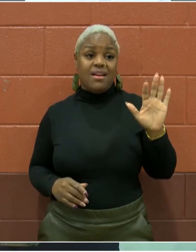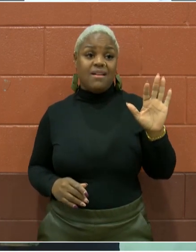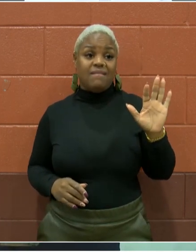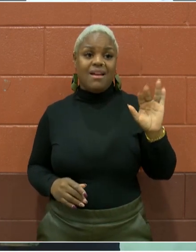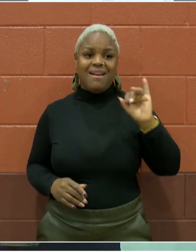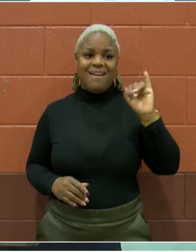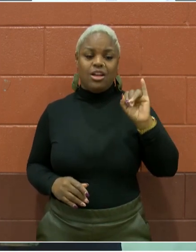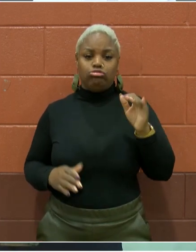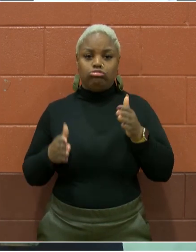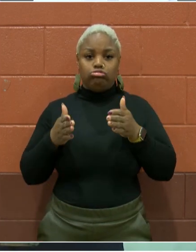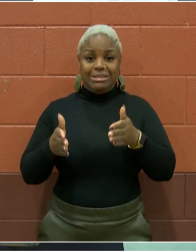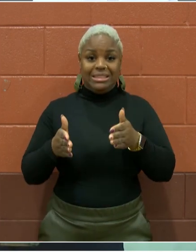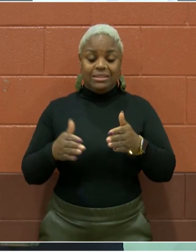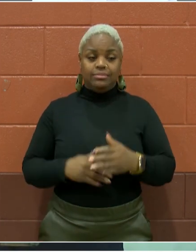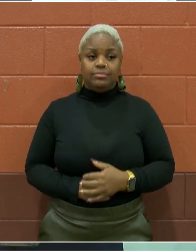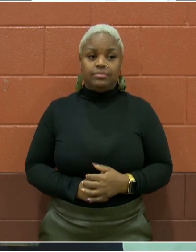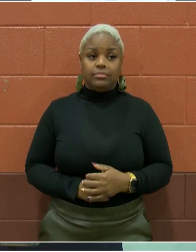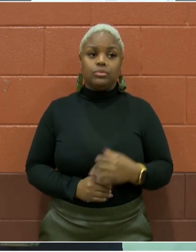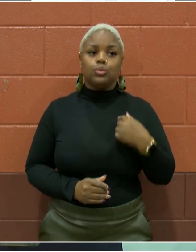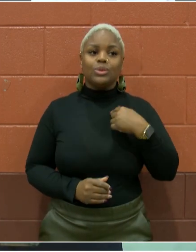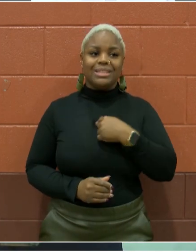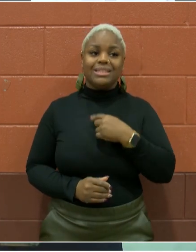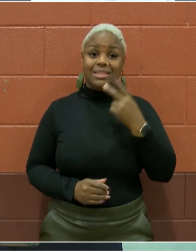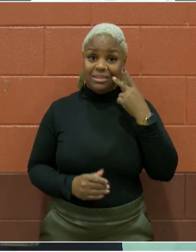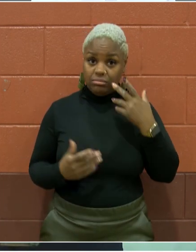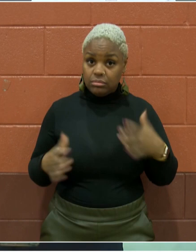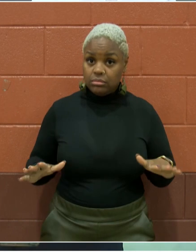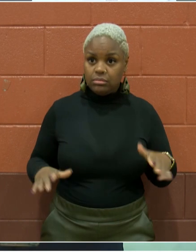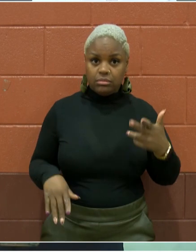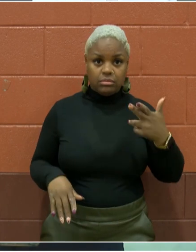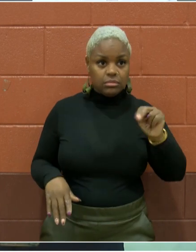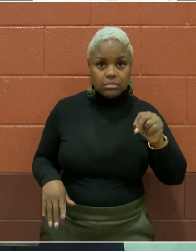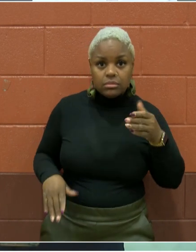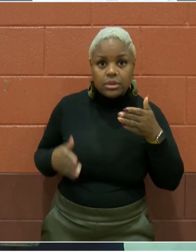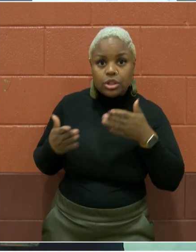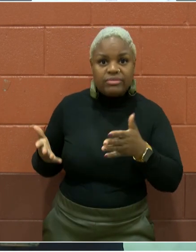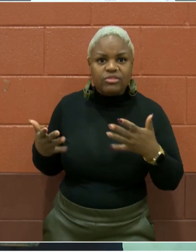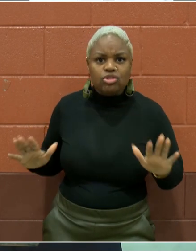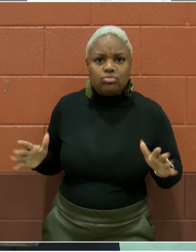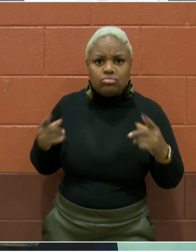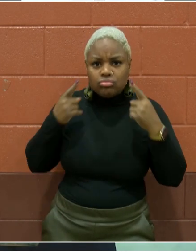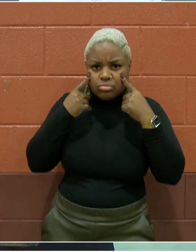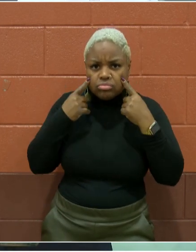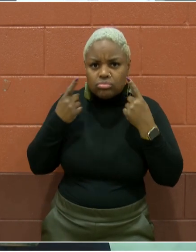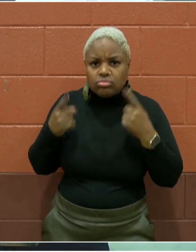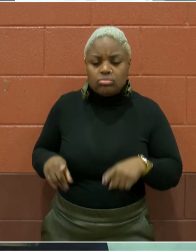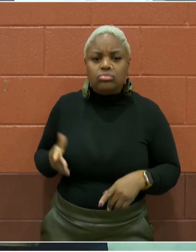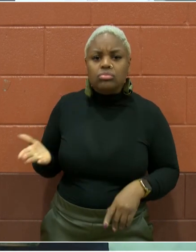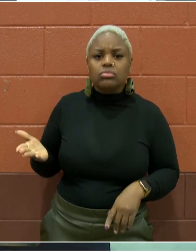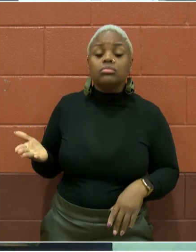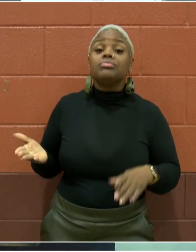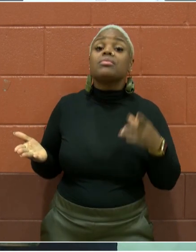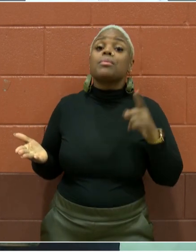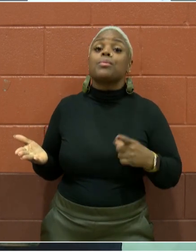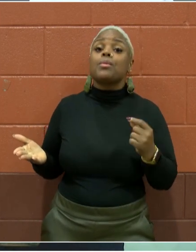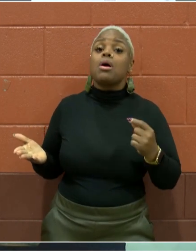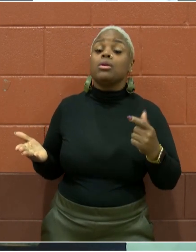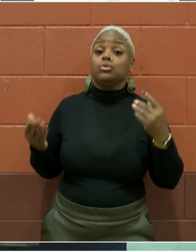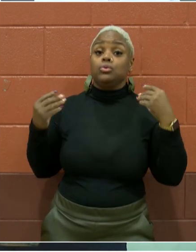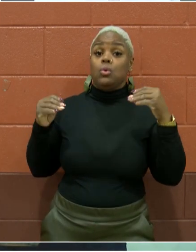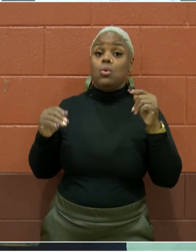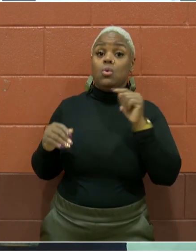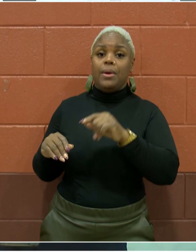of gunshots. When they arrived, they discovered that individuals had entered the Chanel location, and one was armed with a